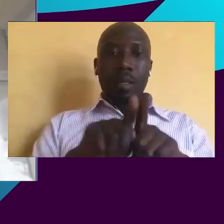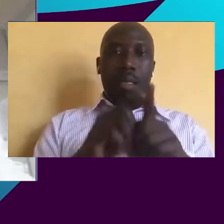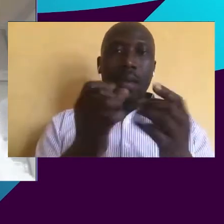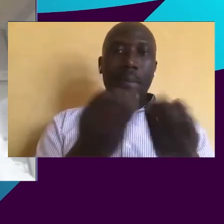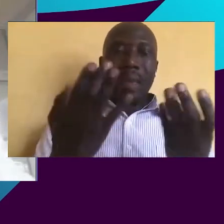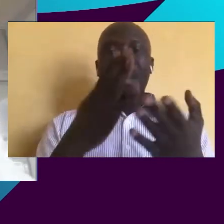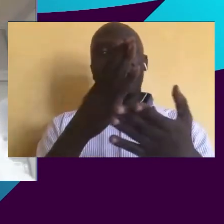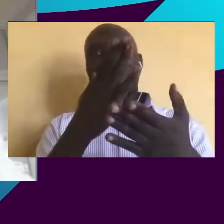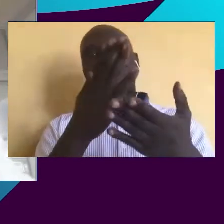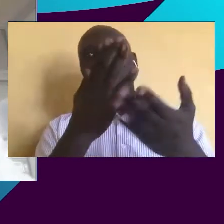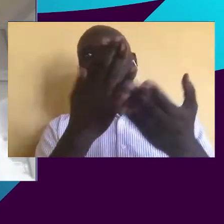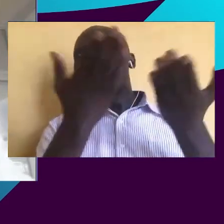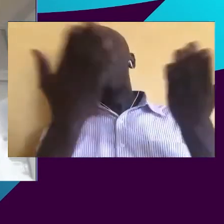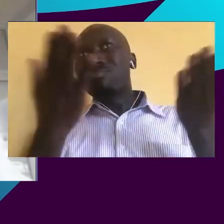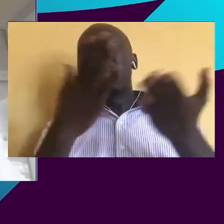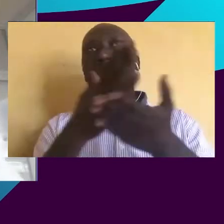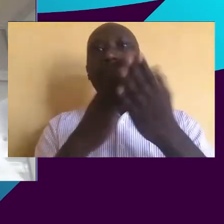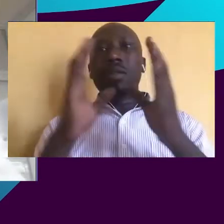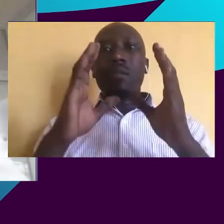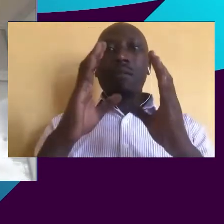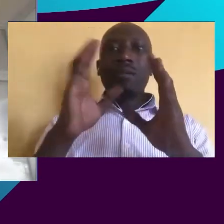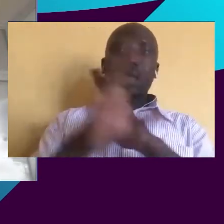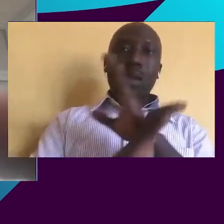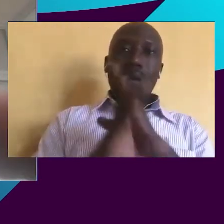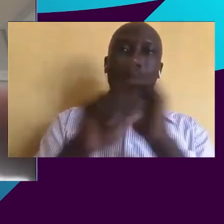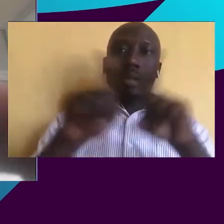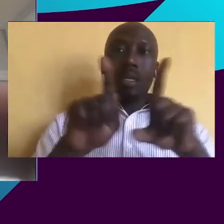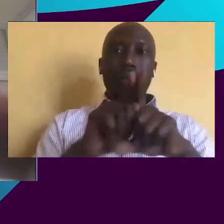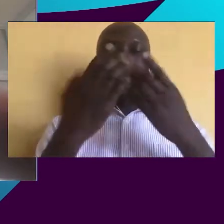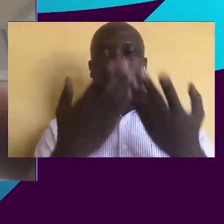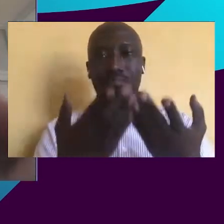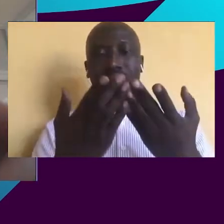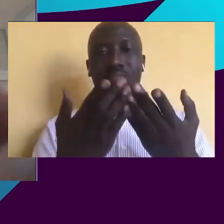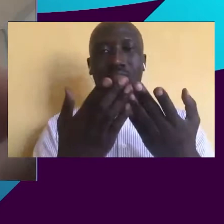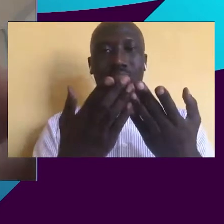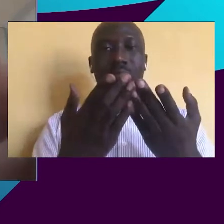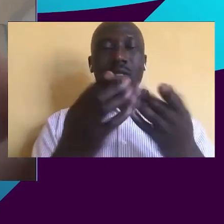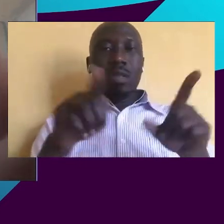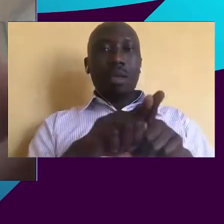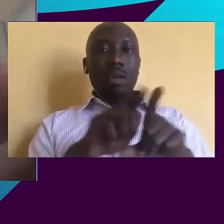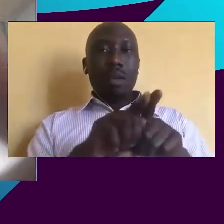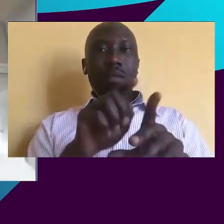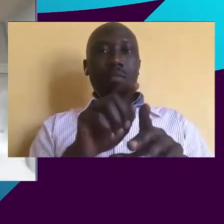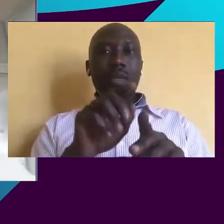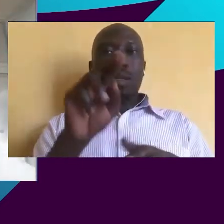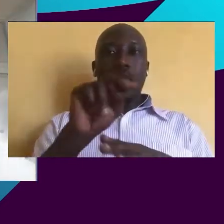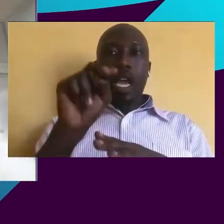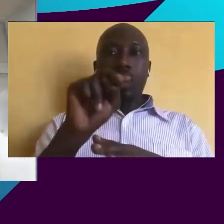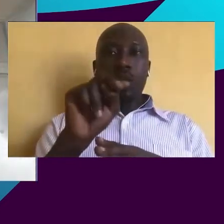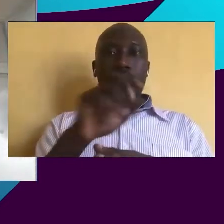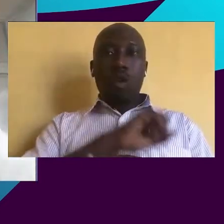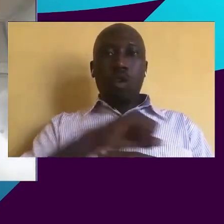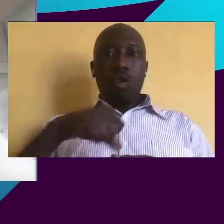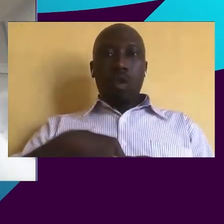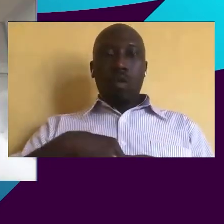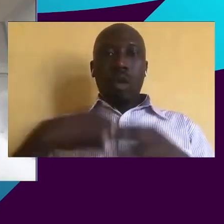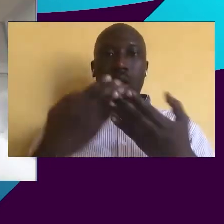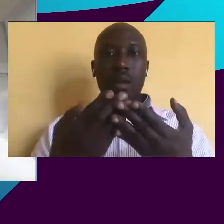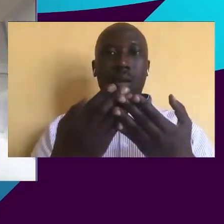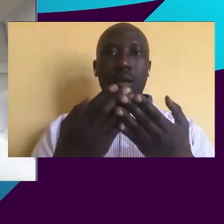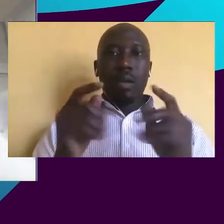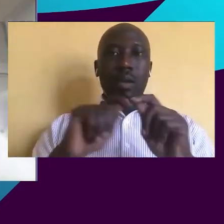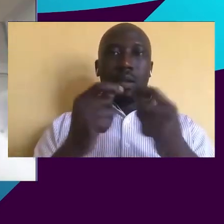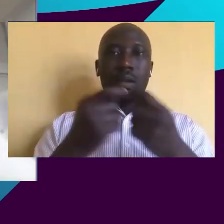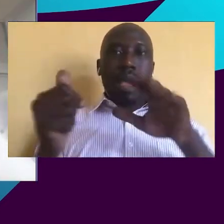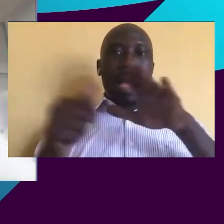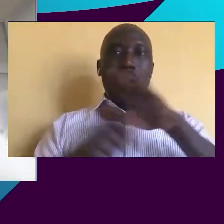the country. It comes on the back of the national women's teams, that is the under 20